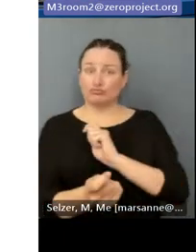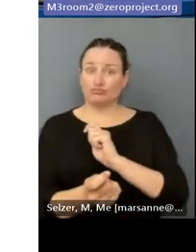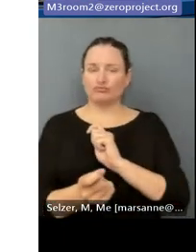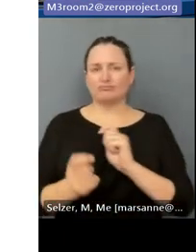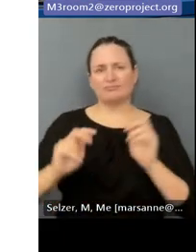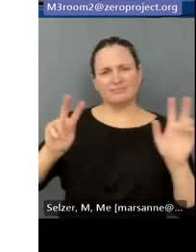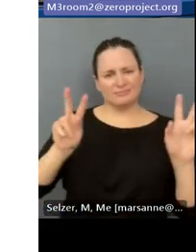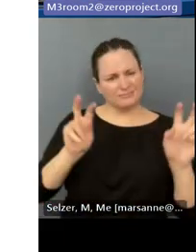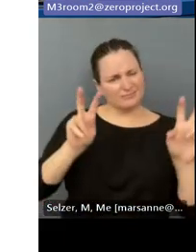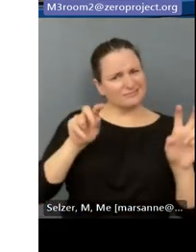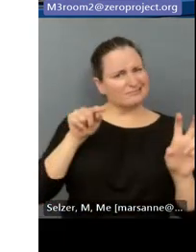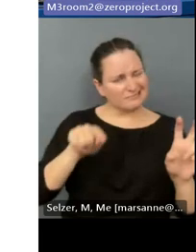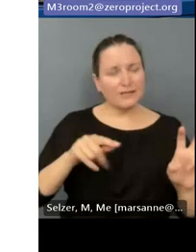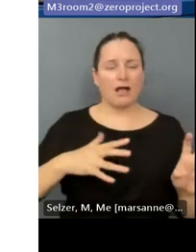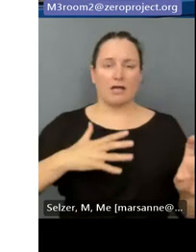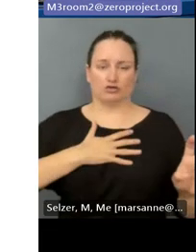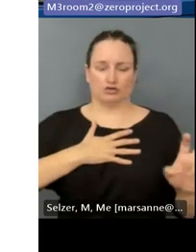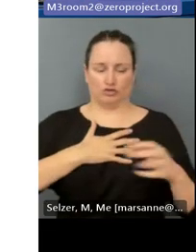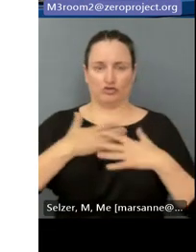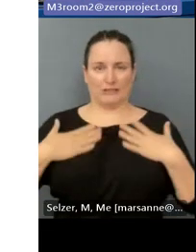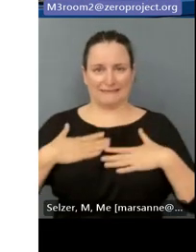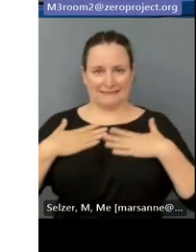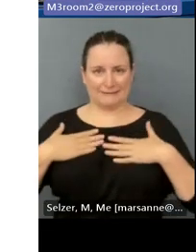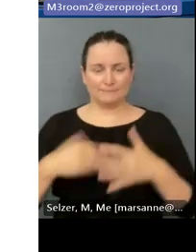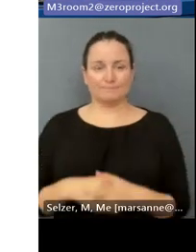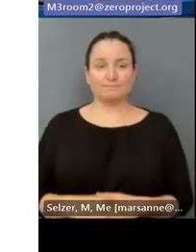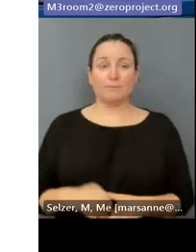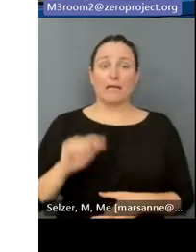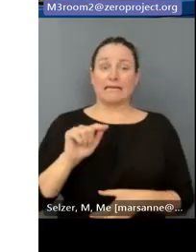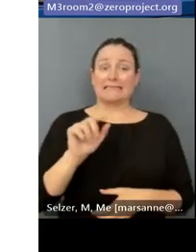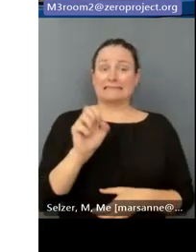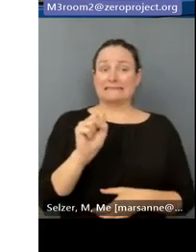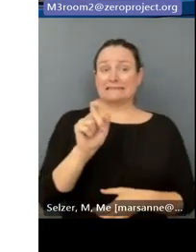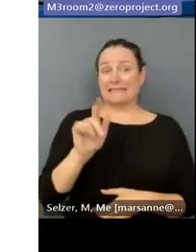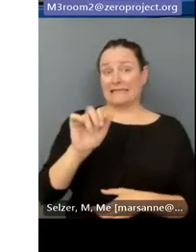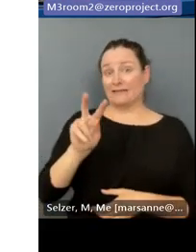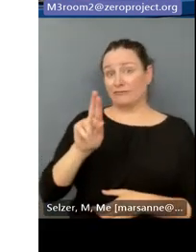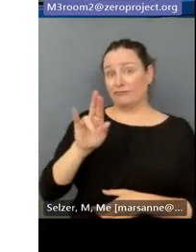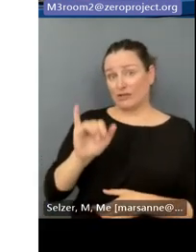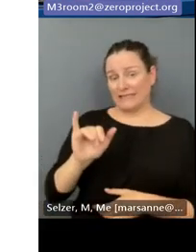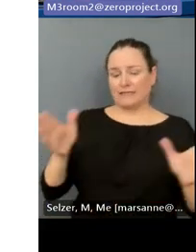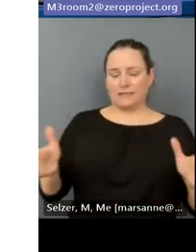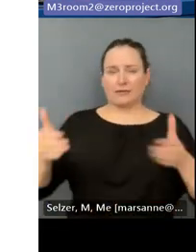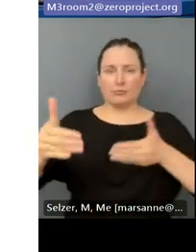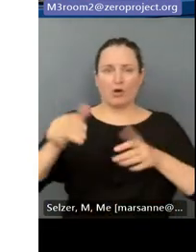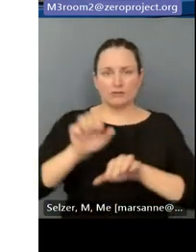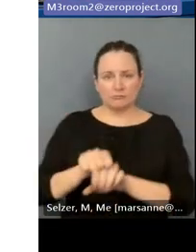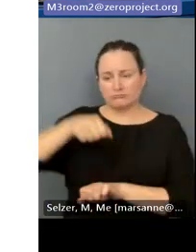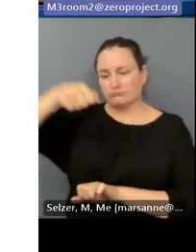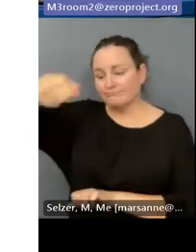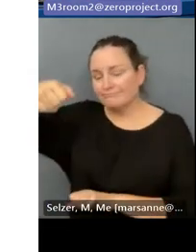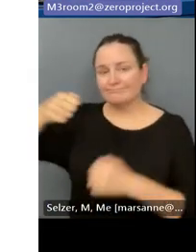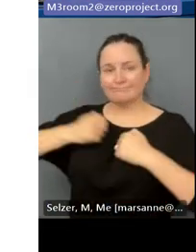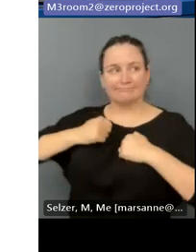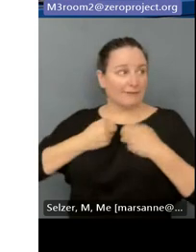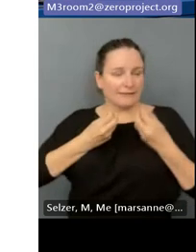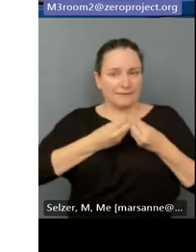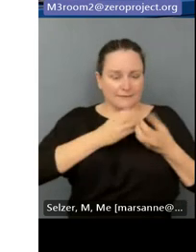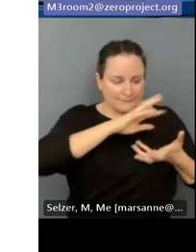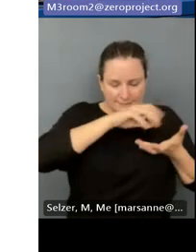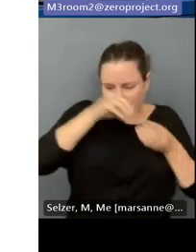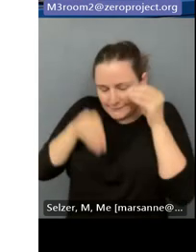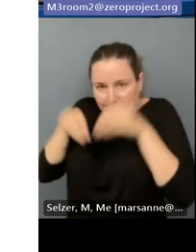container that Georgians will keep their souvenirs, their valuables, their tools. Essentially, it's part hope chest, part toolbox.